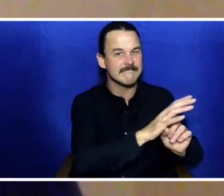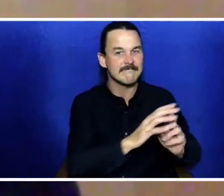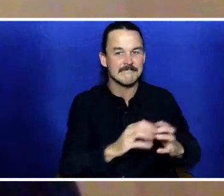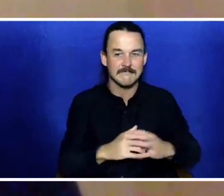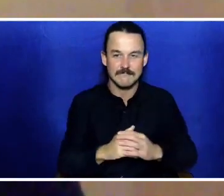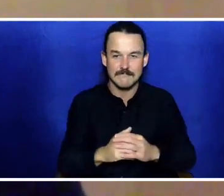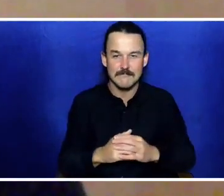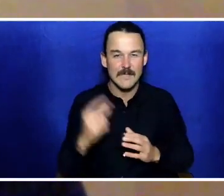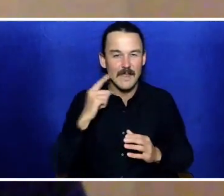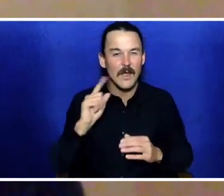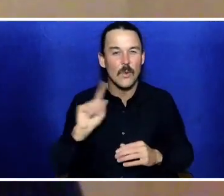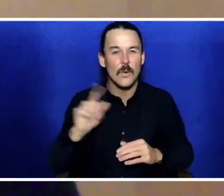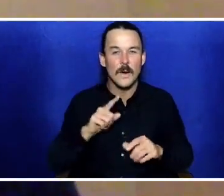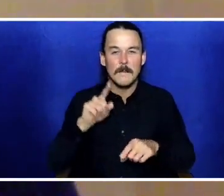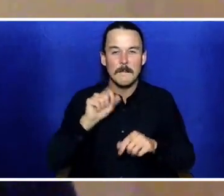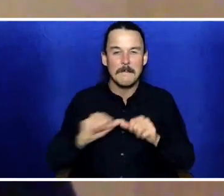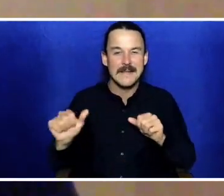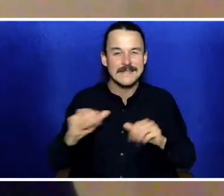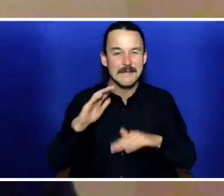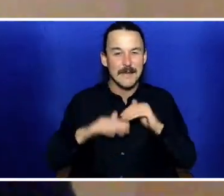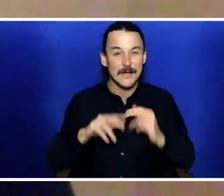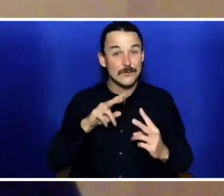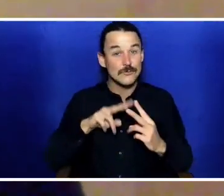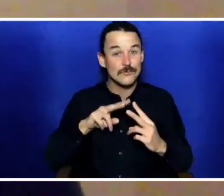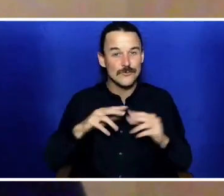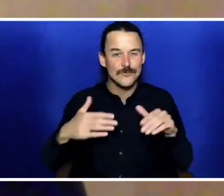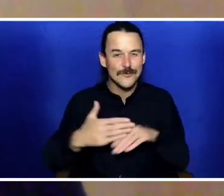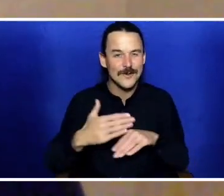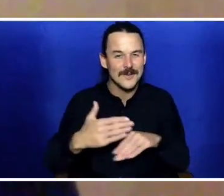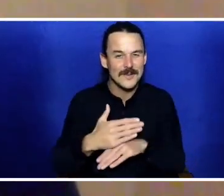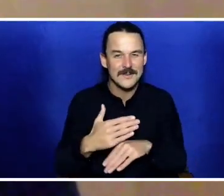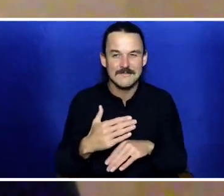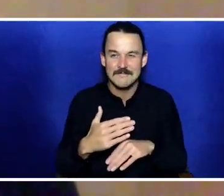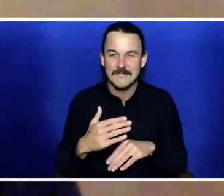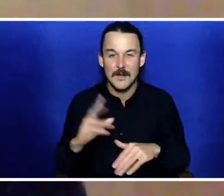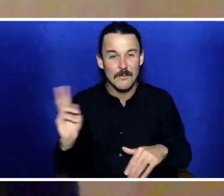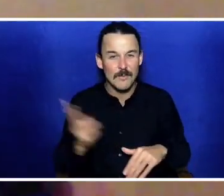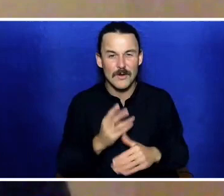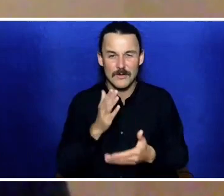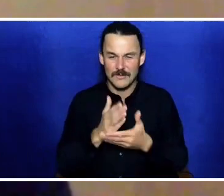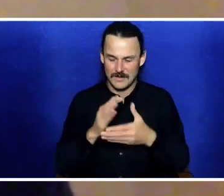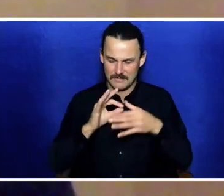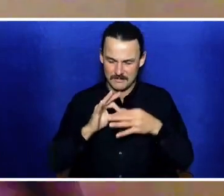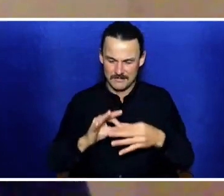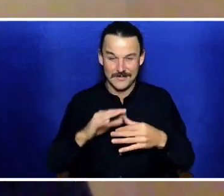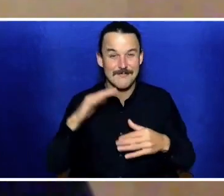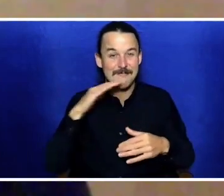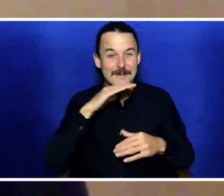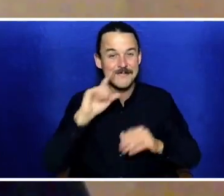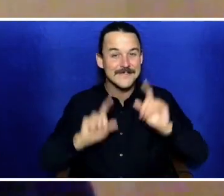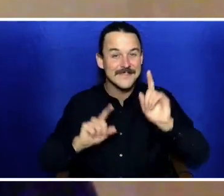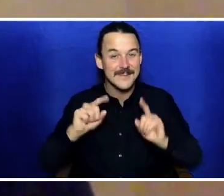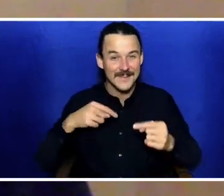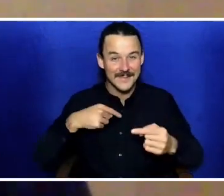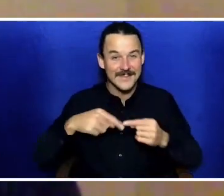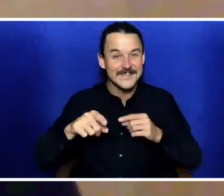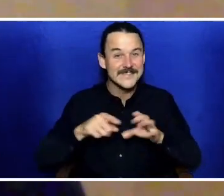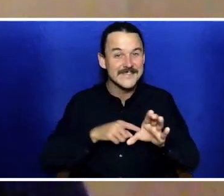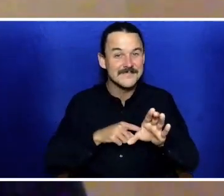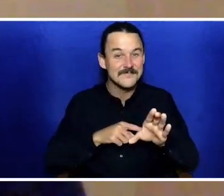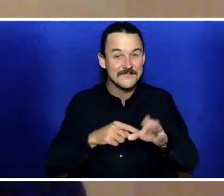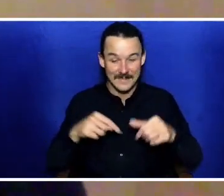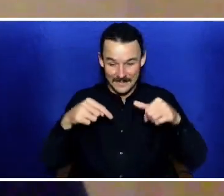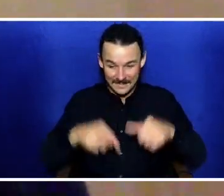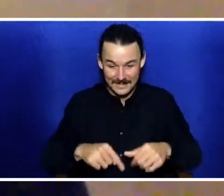two works is how directly they speak to the experience of Melbourne, to the experience of the city in which they will be